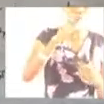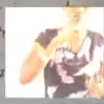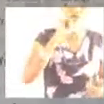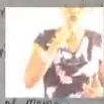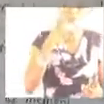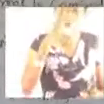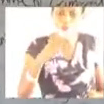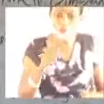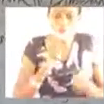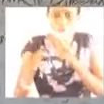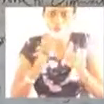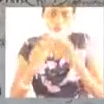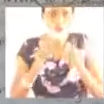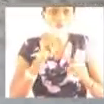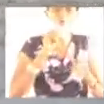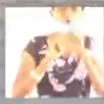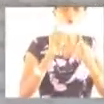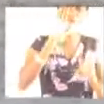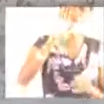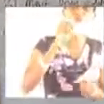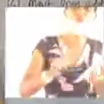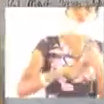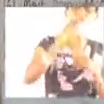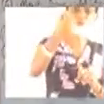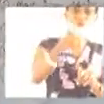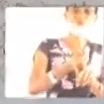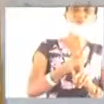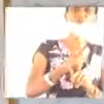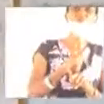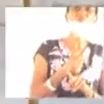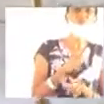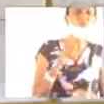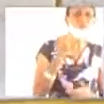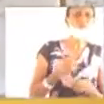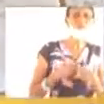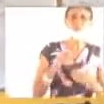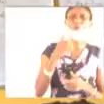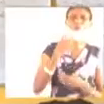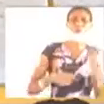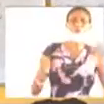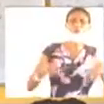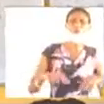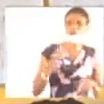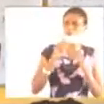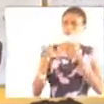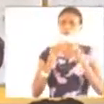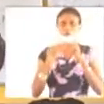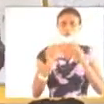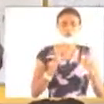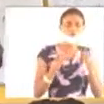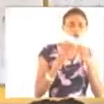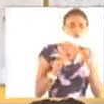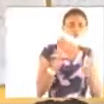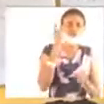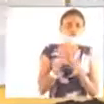means talking to yourself. You're seeing people. What you are not saying, you are relating it.